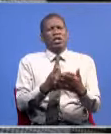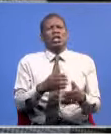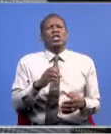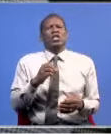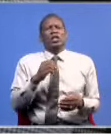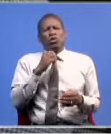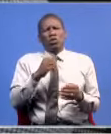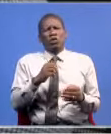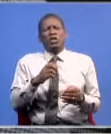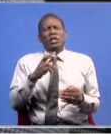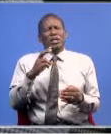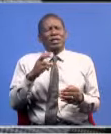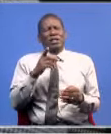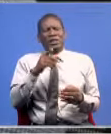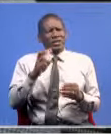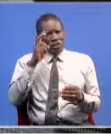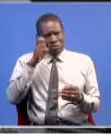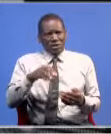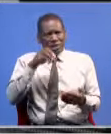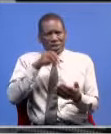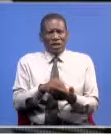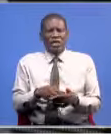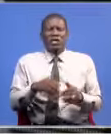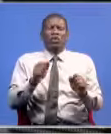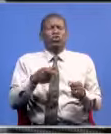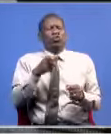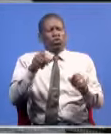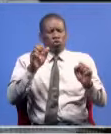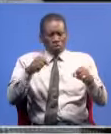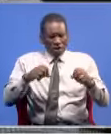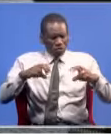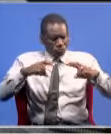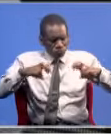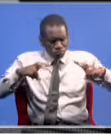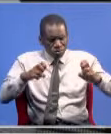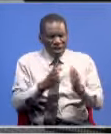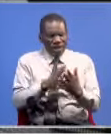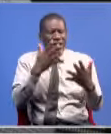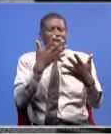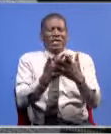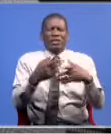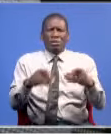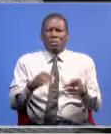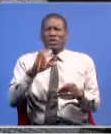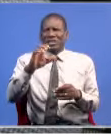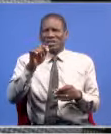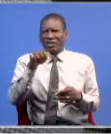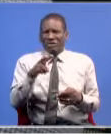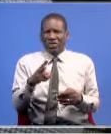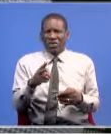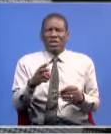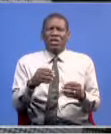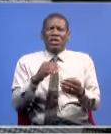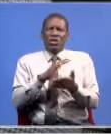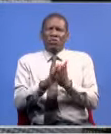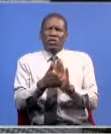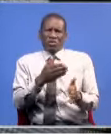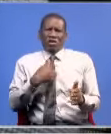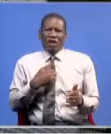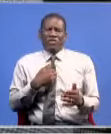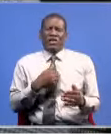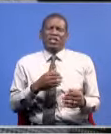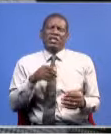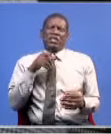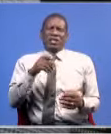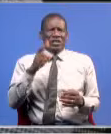further. The IO can commence his investigations and arrest the people in the CCTV footage without having the